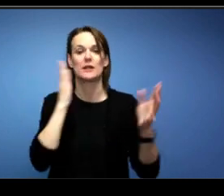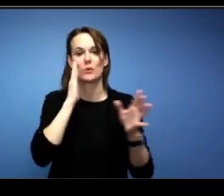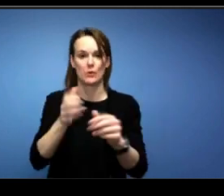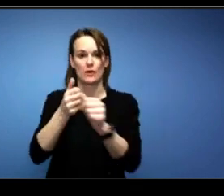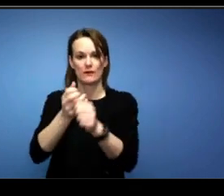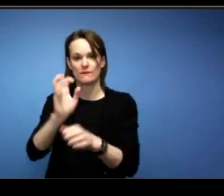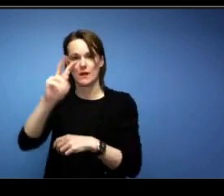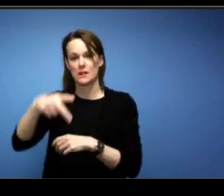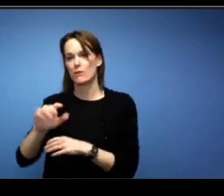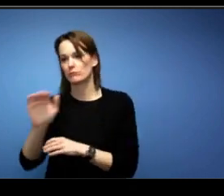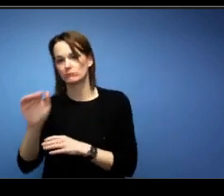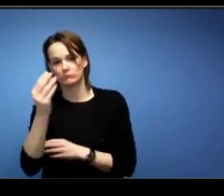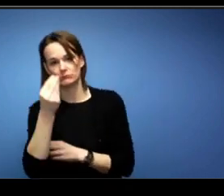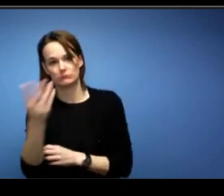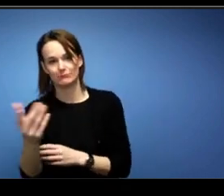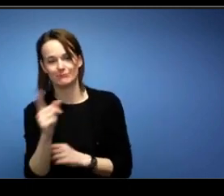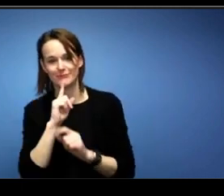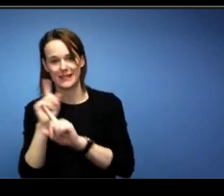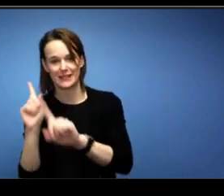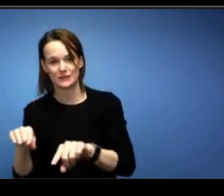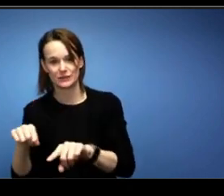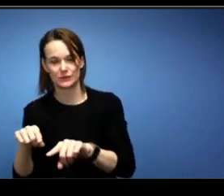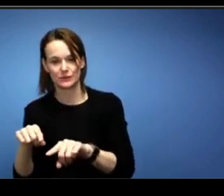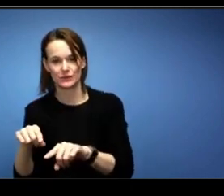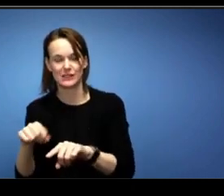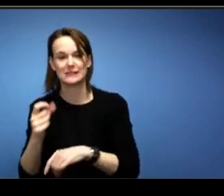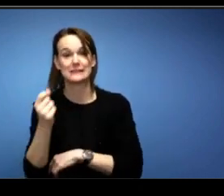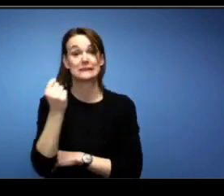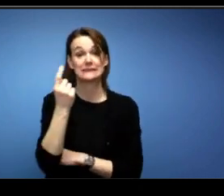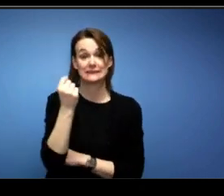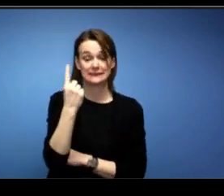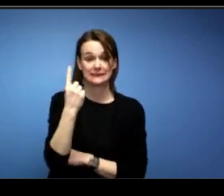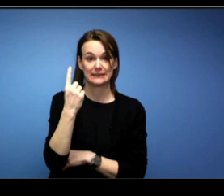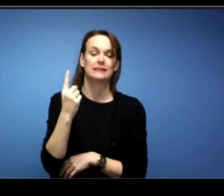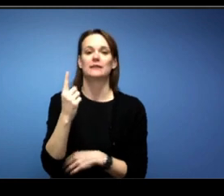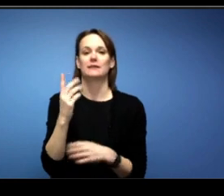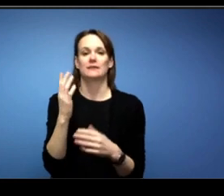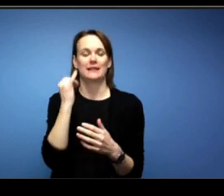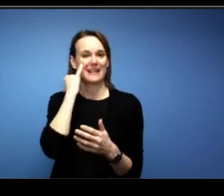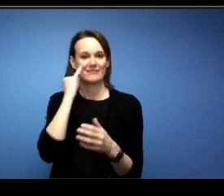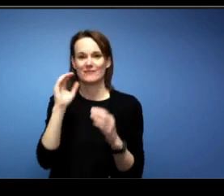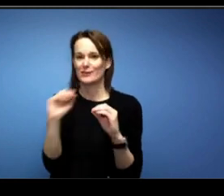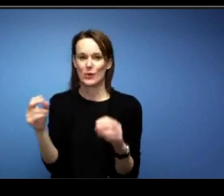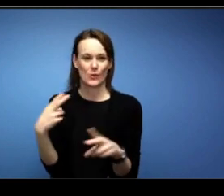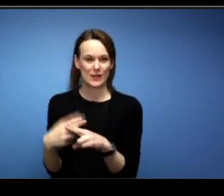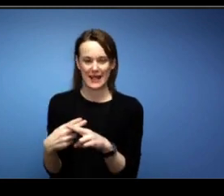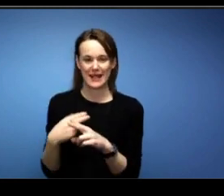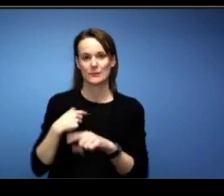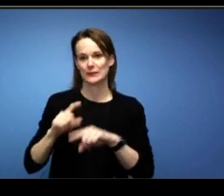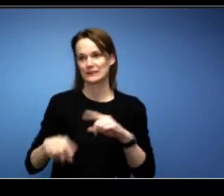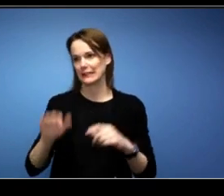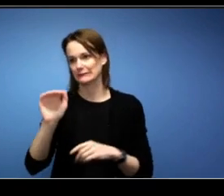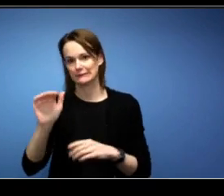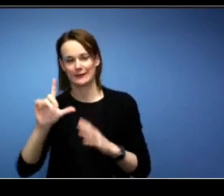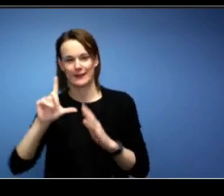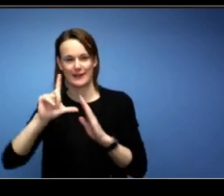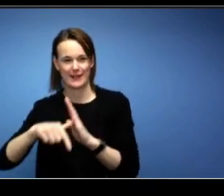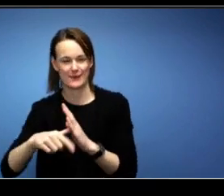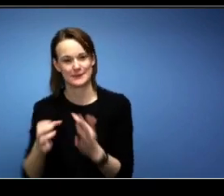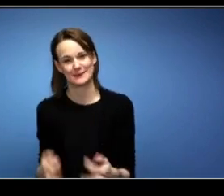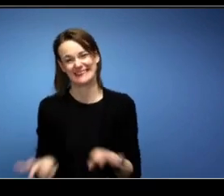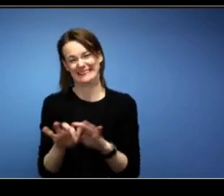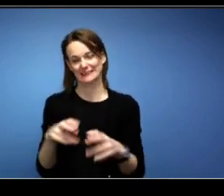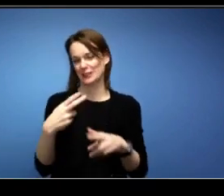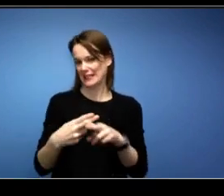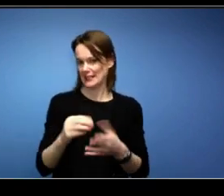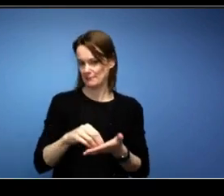most appropriately to answer them when we can. We won't be able to reach out to any questions posted anonymously though. So